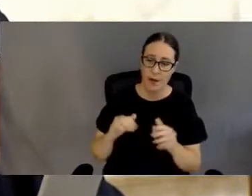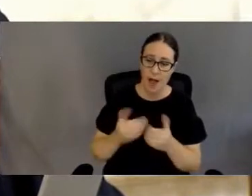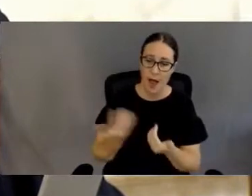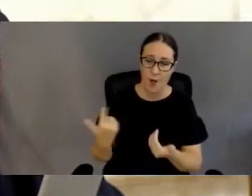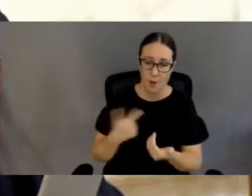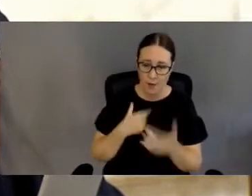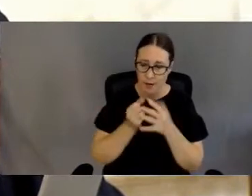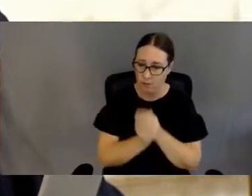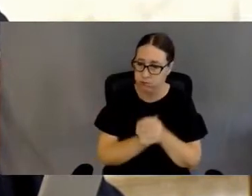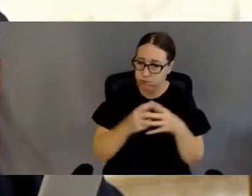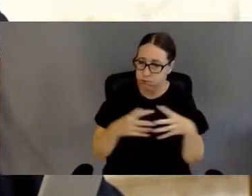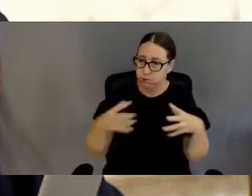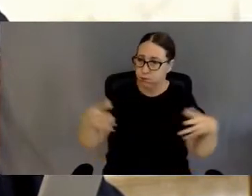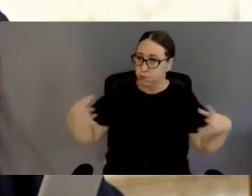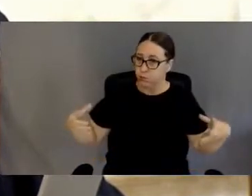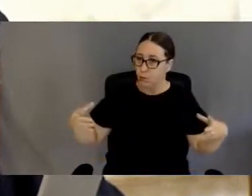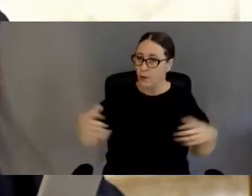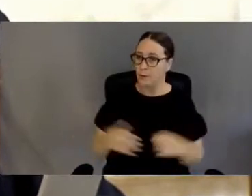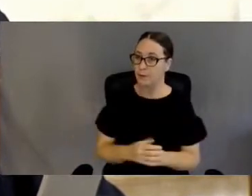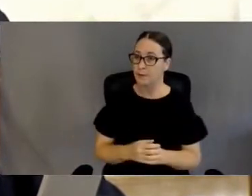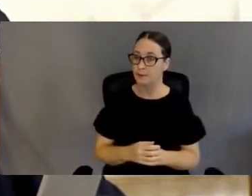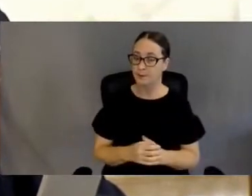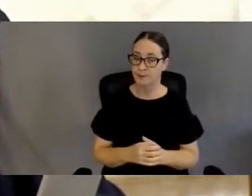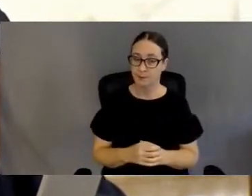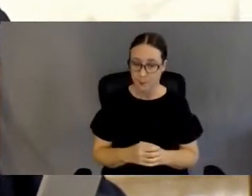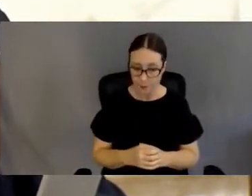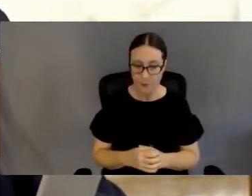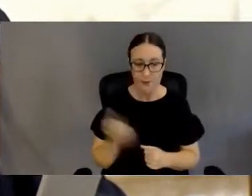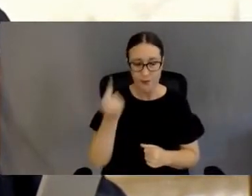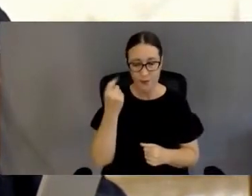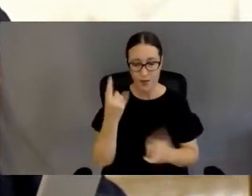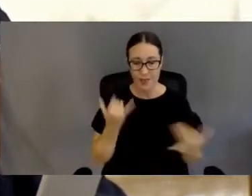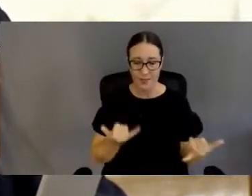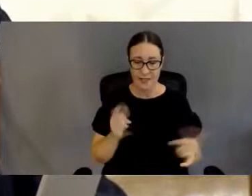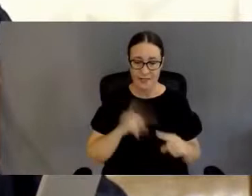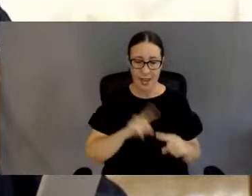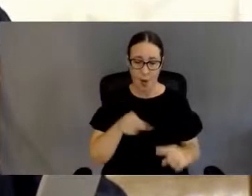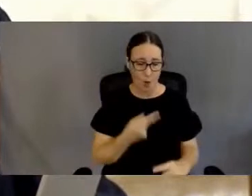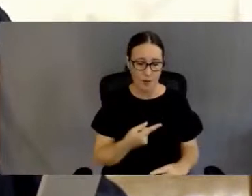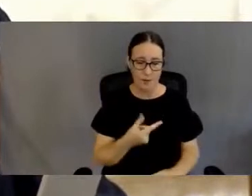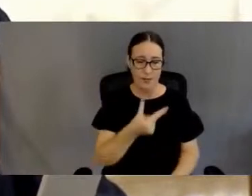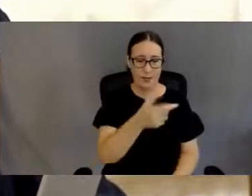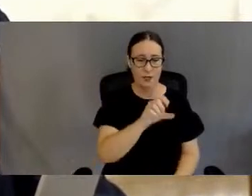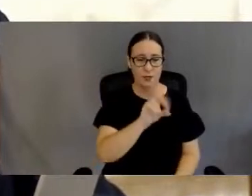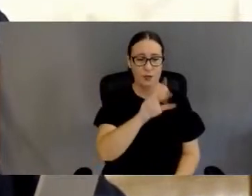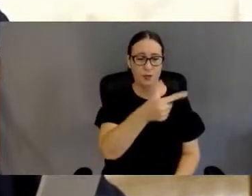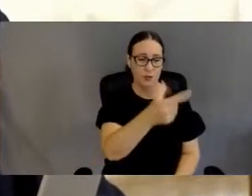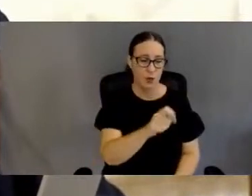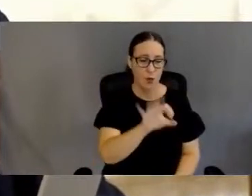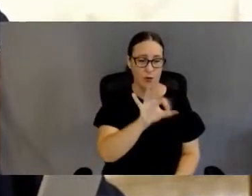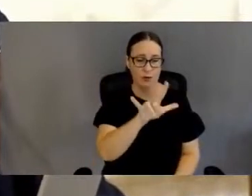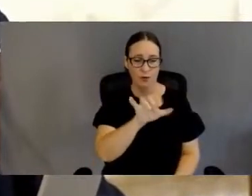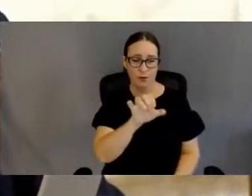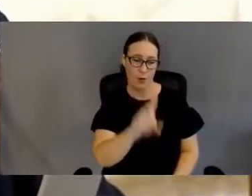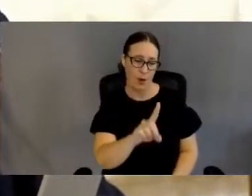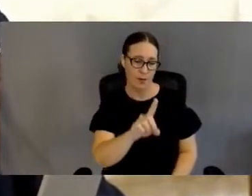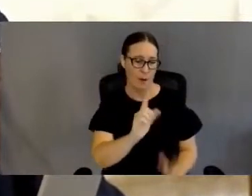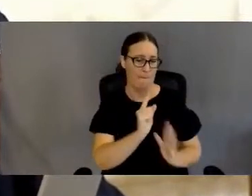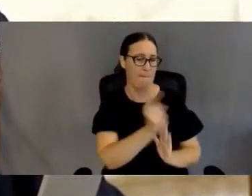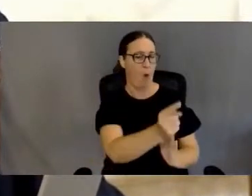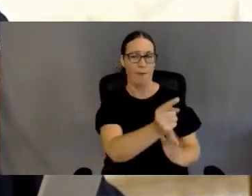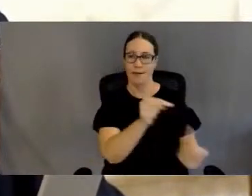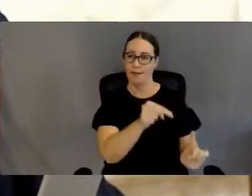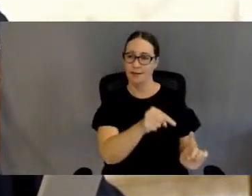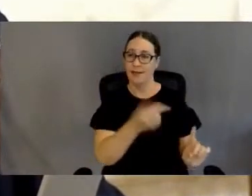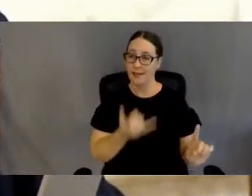scale. Because ultimately, this cannot just be the George Floyd moment. It needs to be a transformative moment for our country